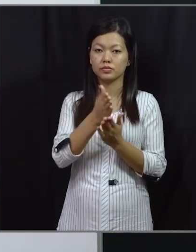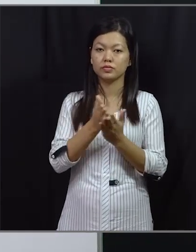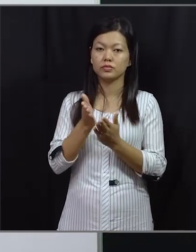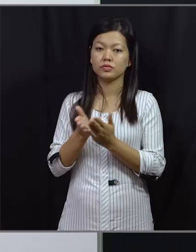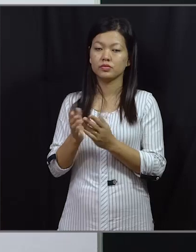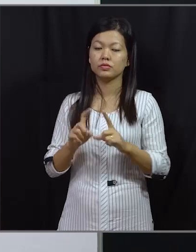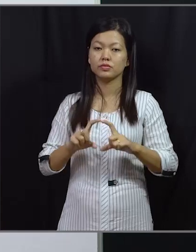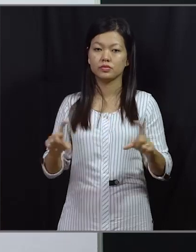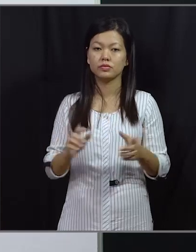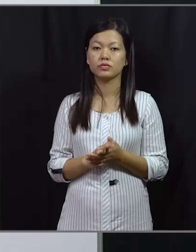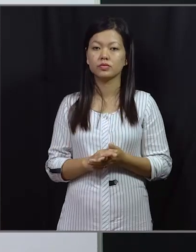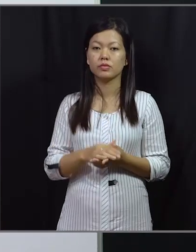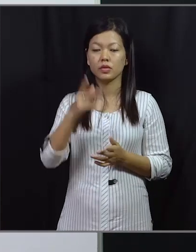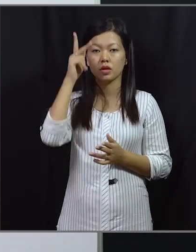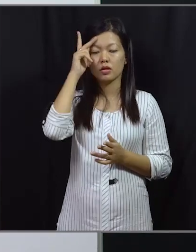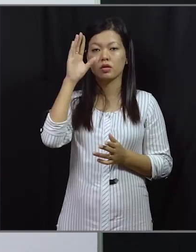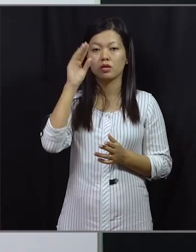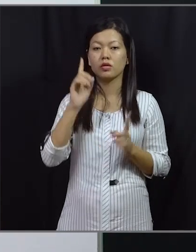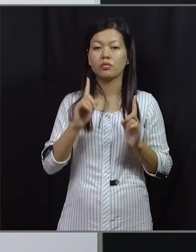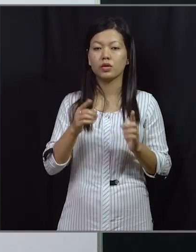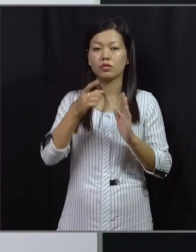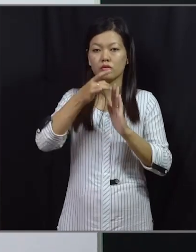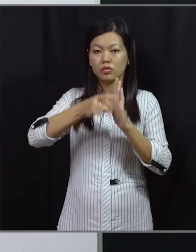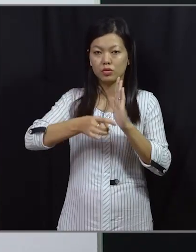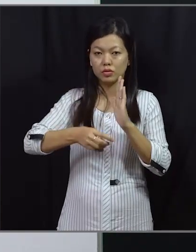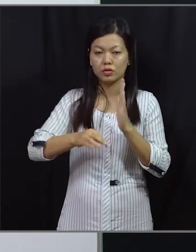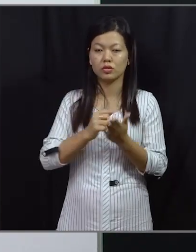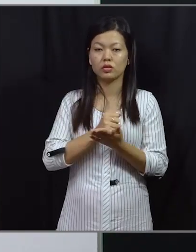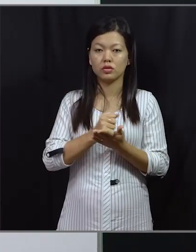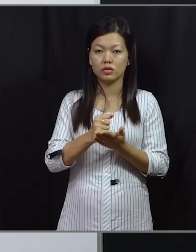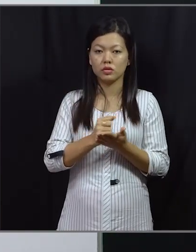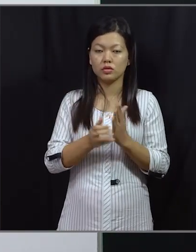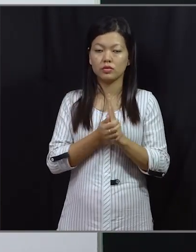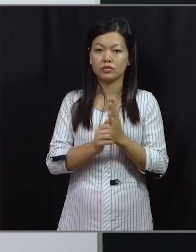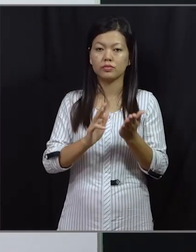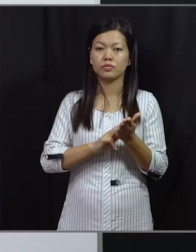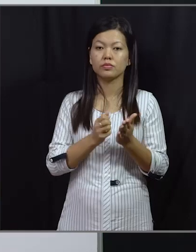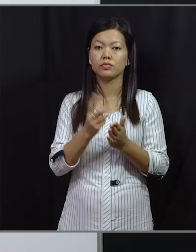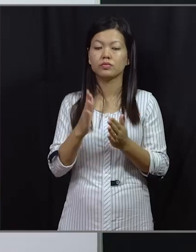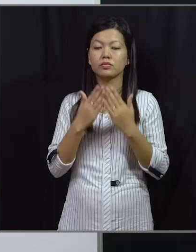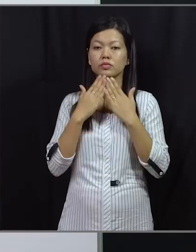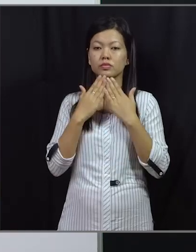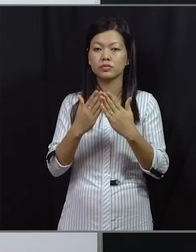this little bit of knowledge, you can explore more and learn properly mathematics. Okay, thank you.